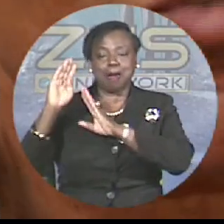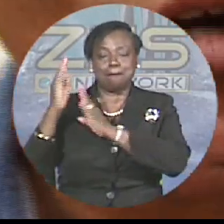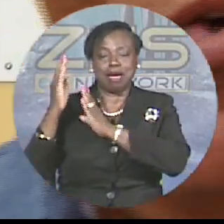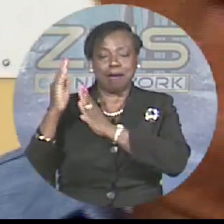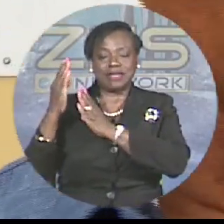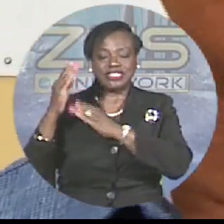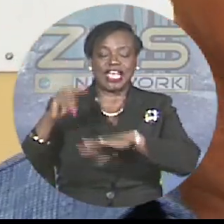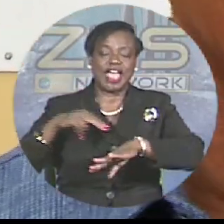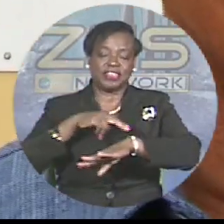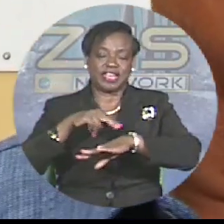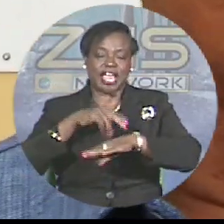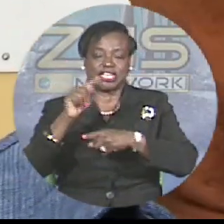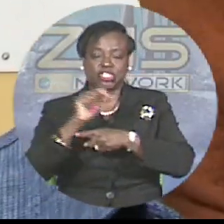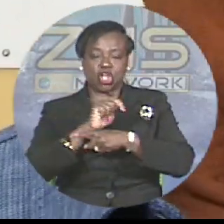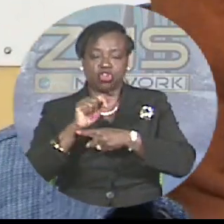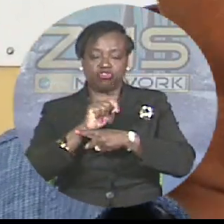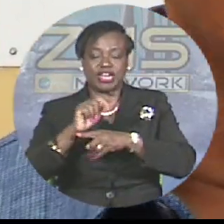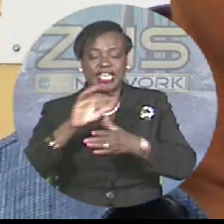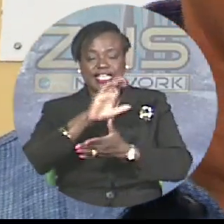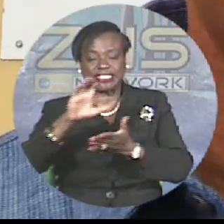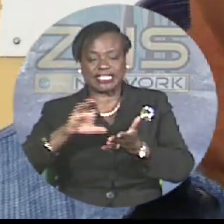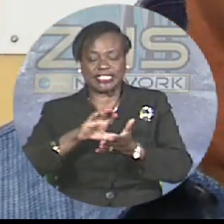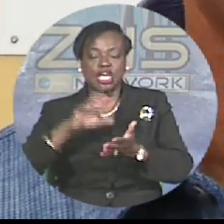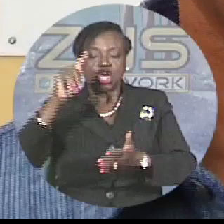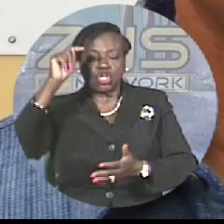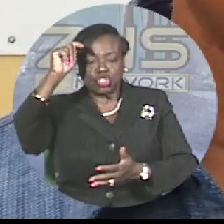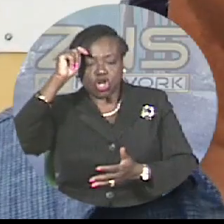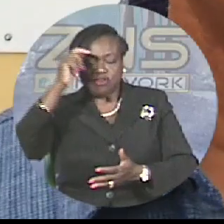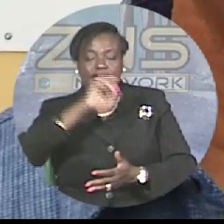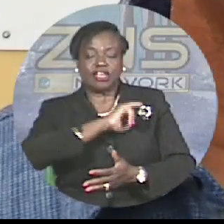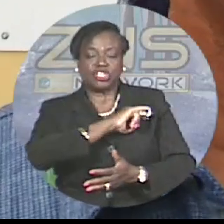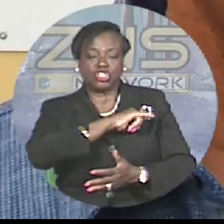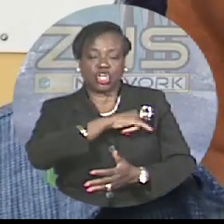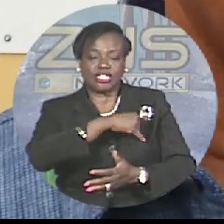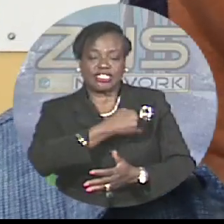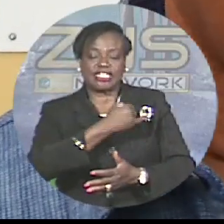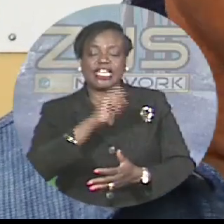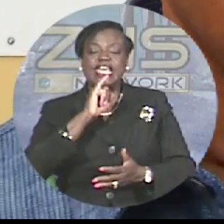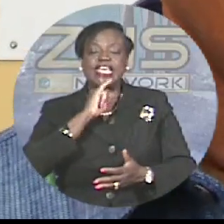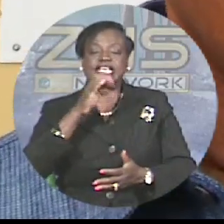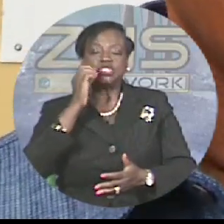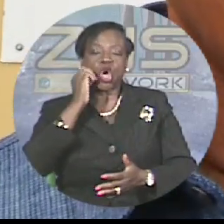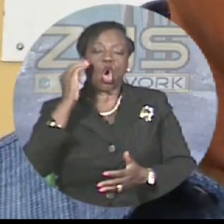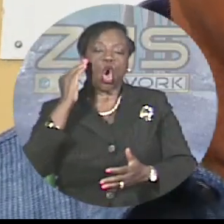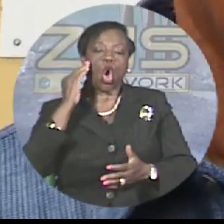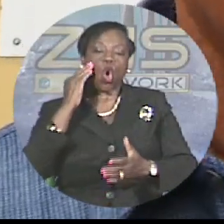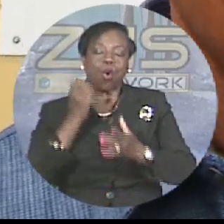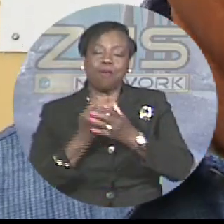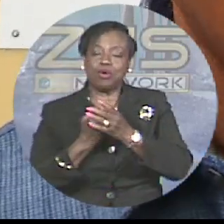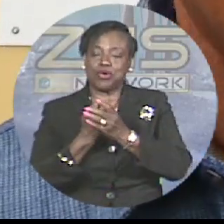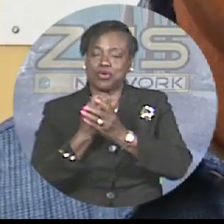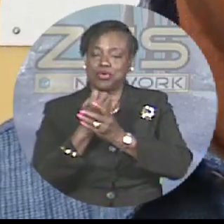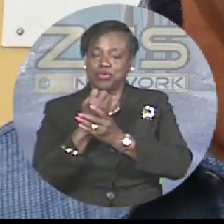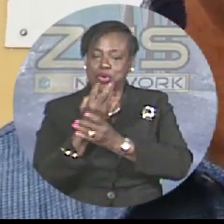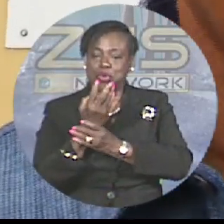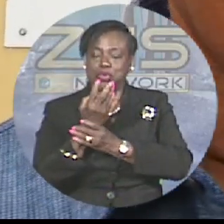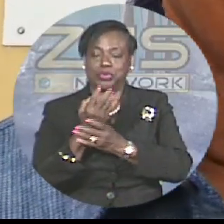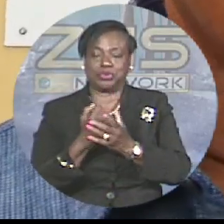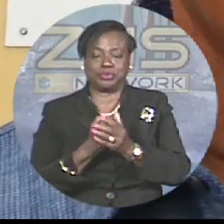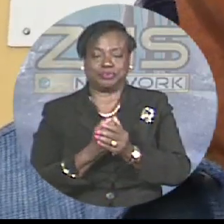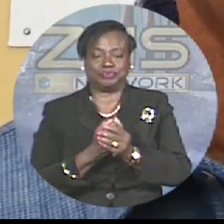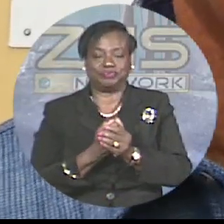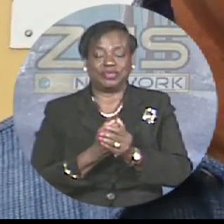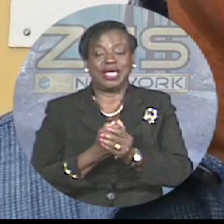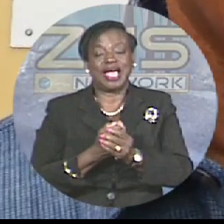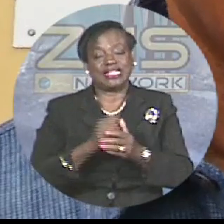Center. Toriano Johnson is one of those homegrown. You know, you get... As time moves on and you move up, you have to move over for that